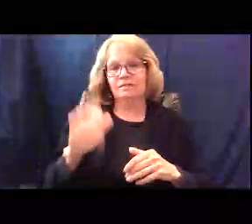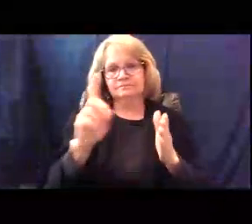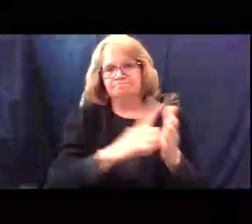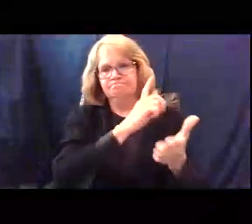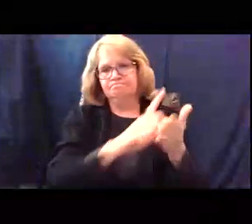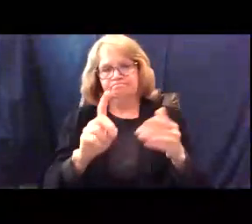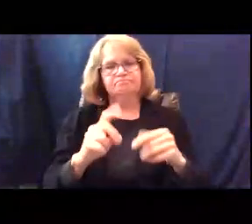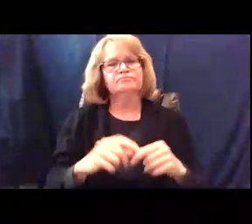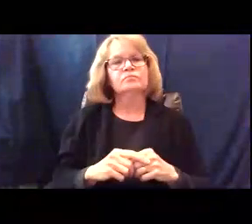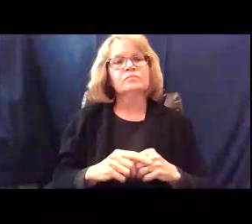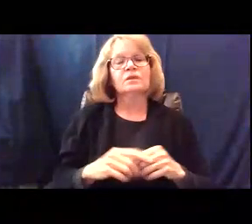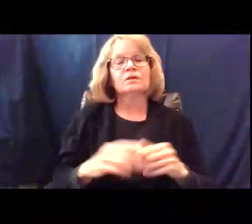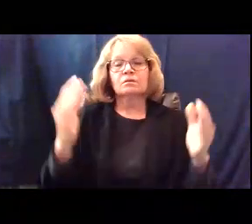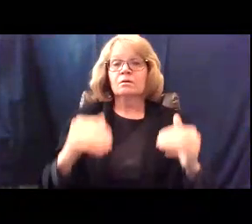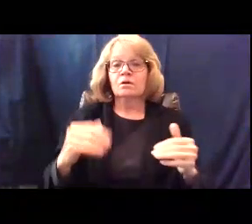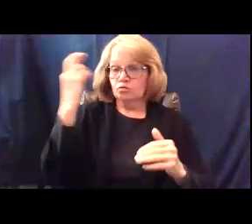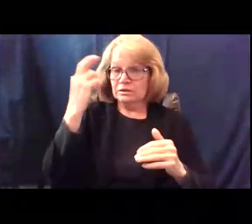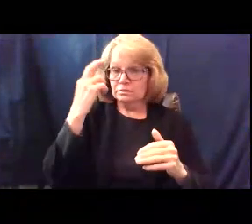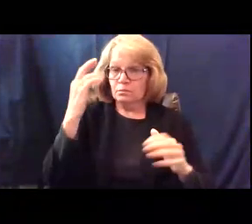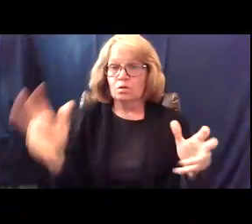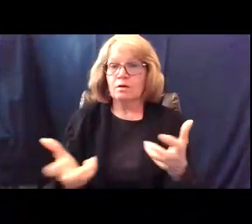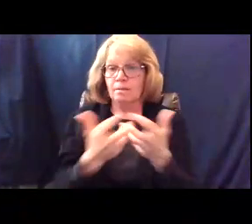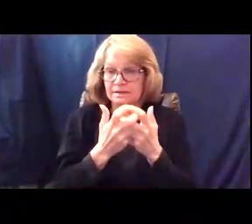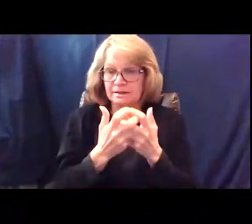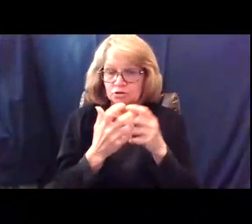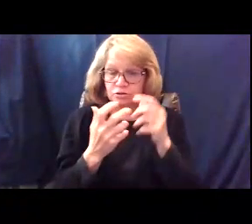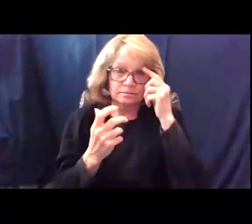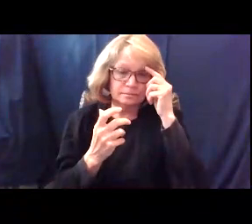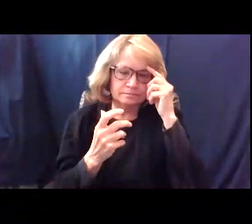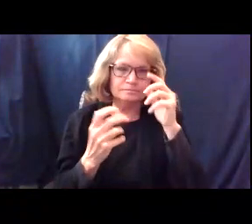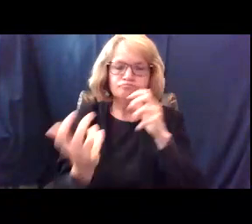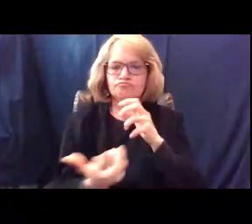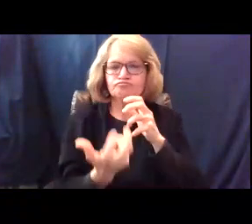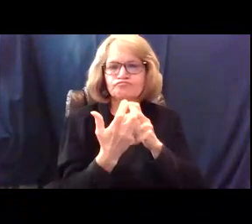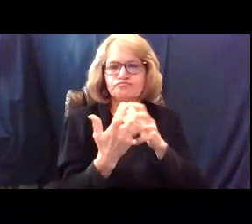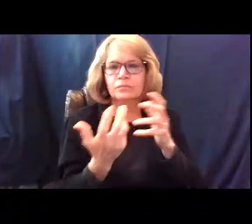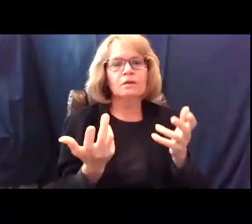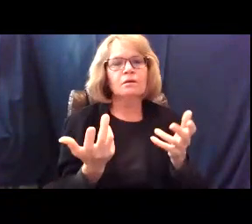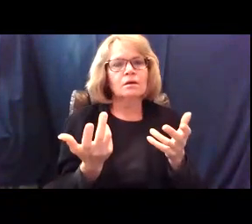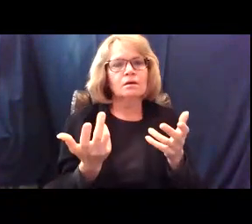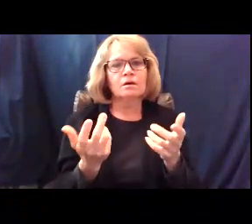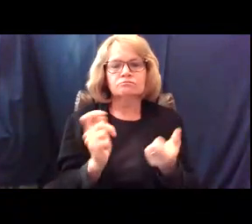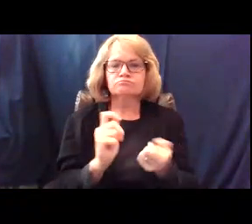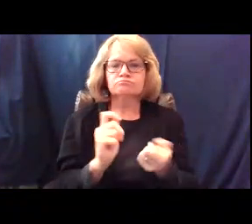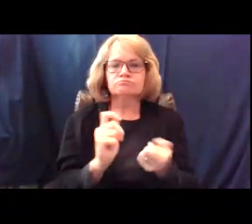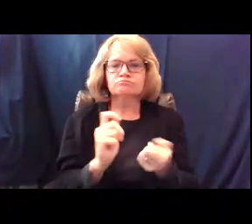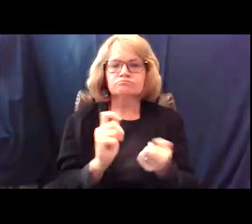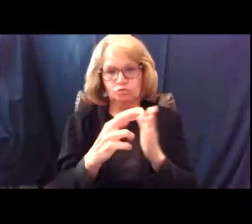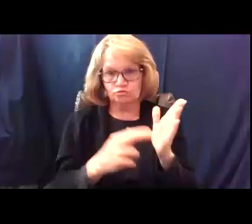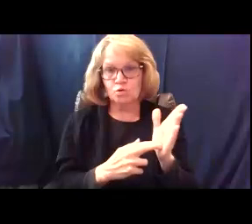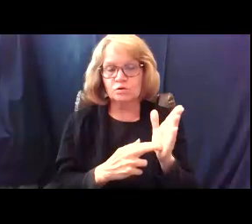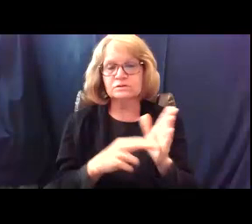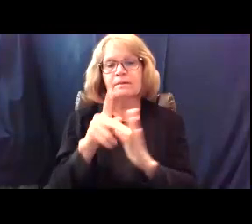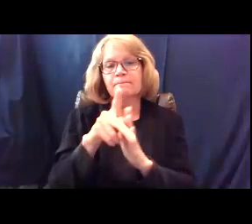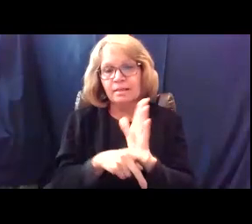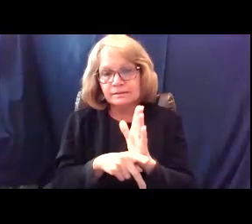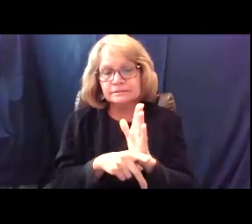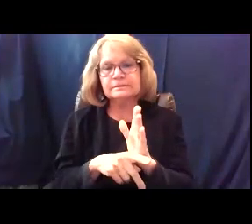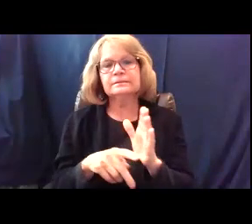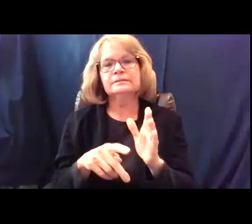For reasonable accommodation, again, that's making a change to the rules, policies, practices,